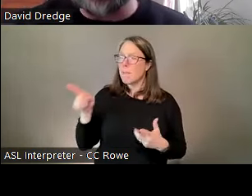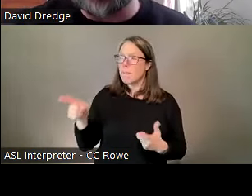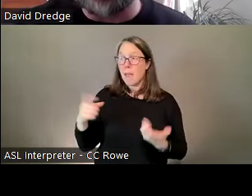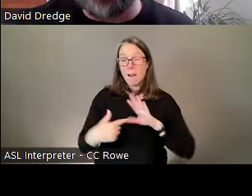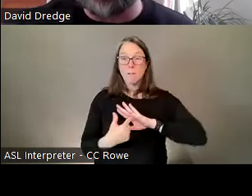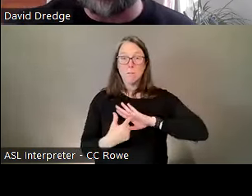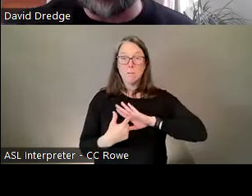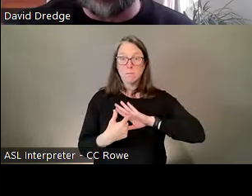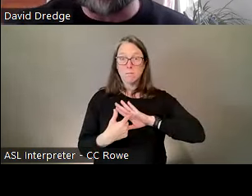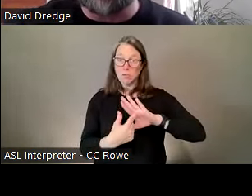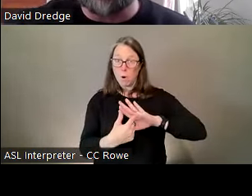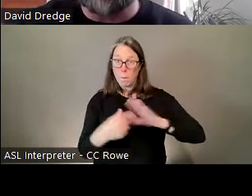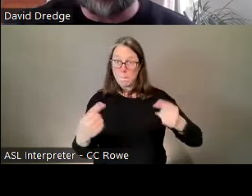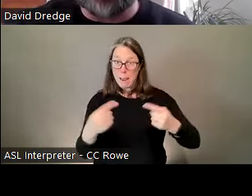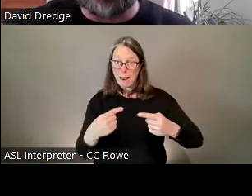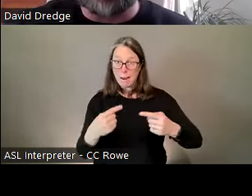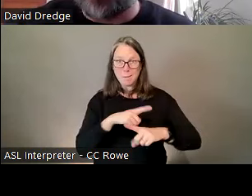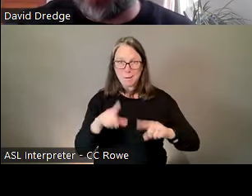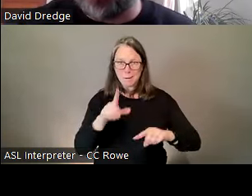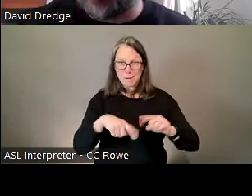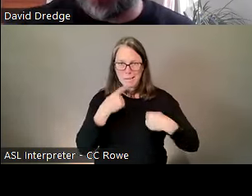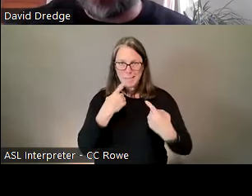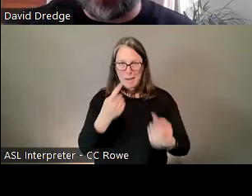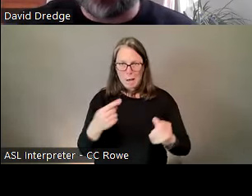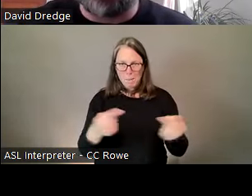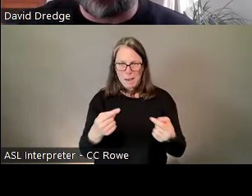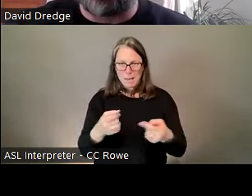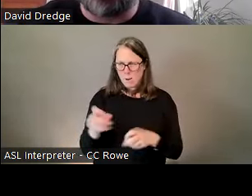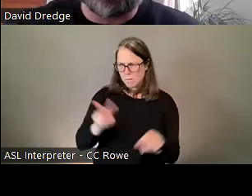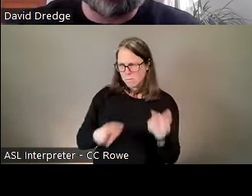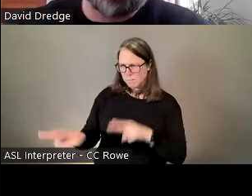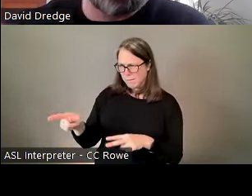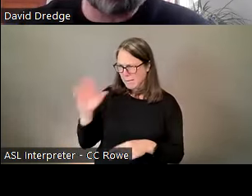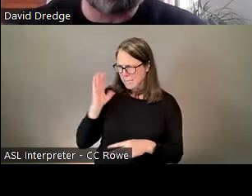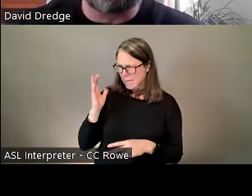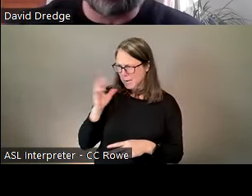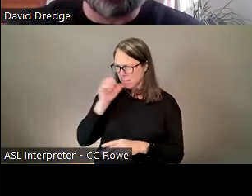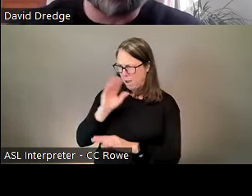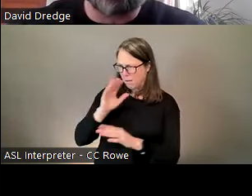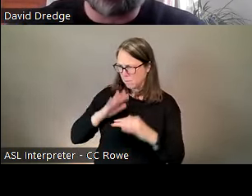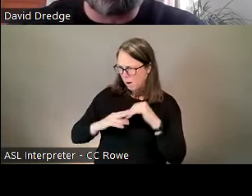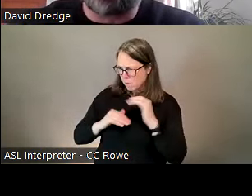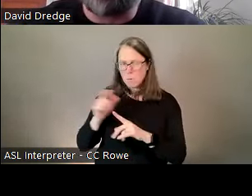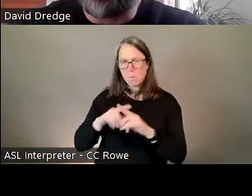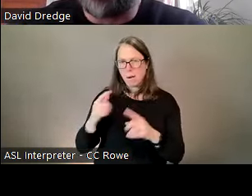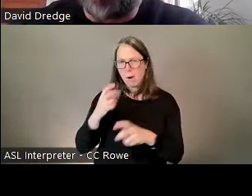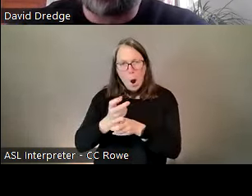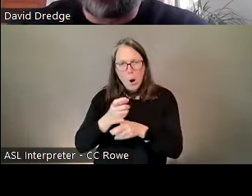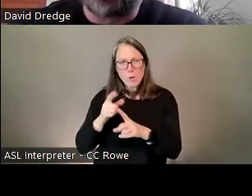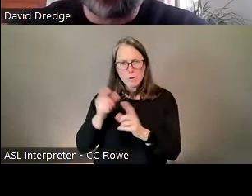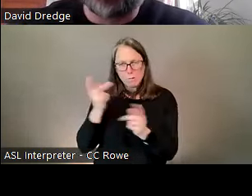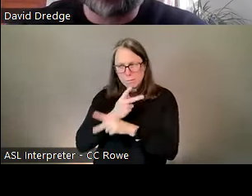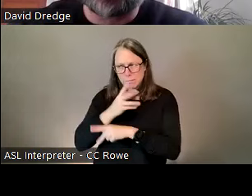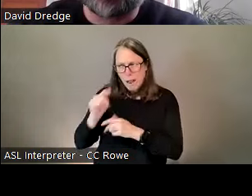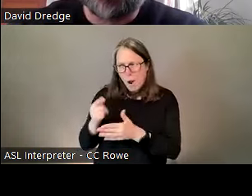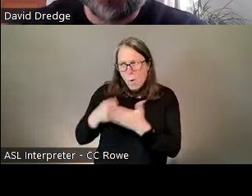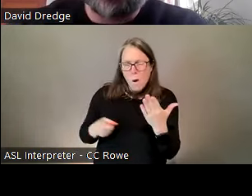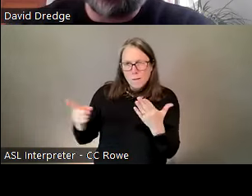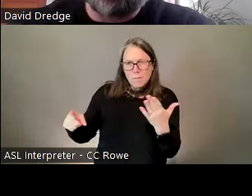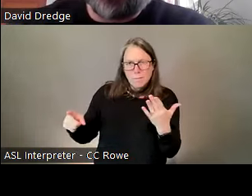in it, but it's just hard to figure out what's causing a problem. And we think this is maybe more common than it's